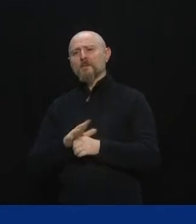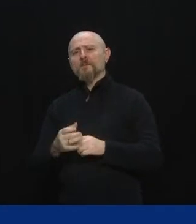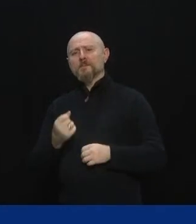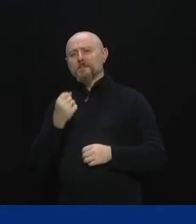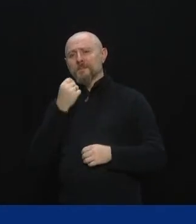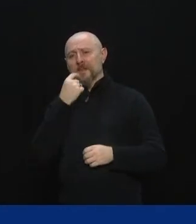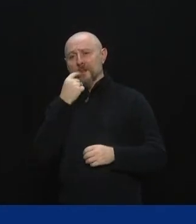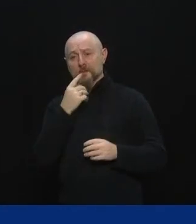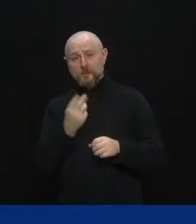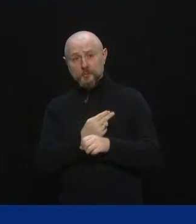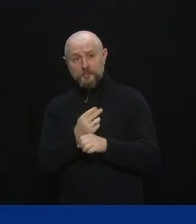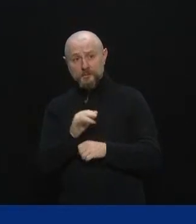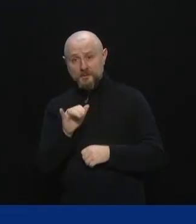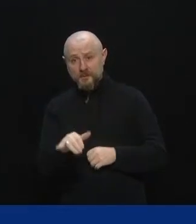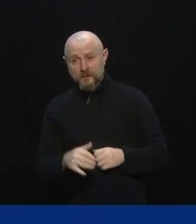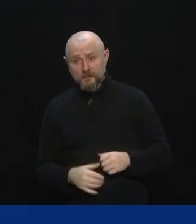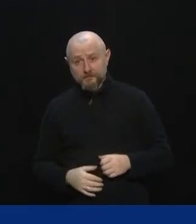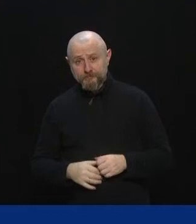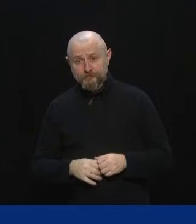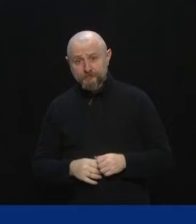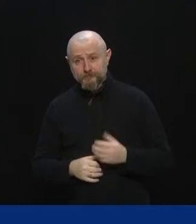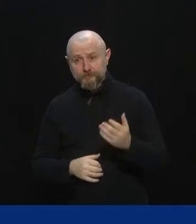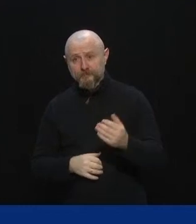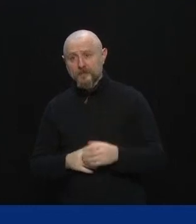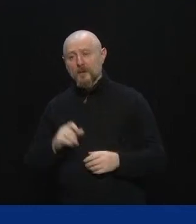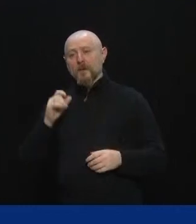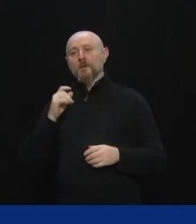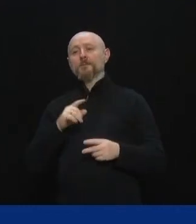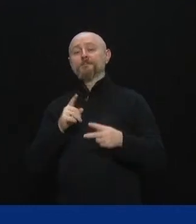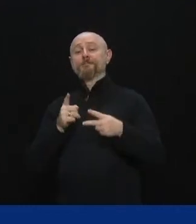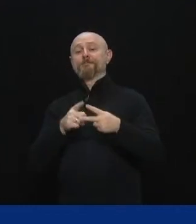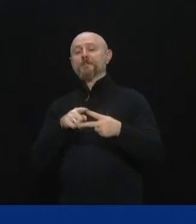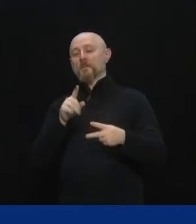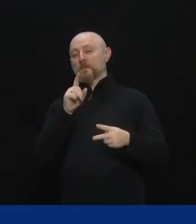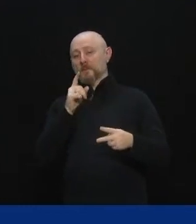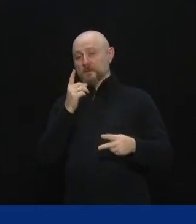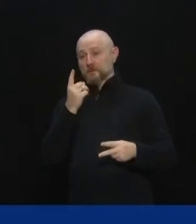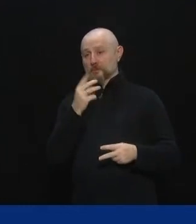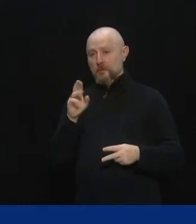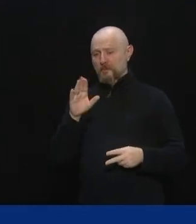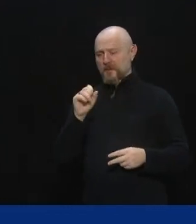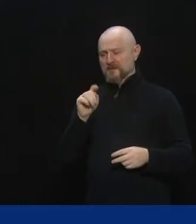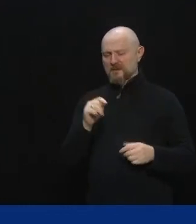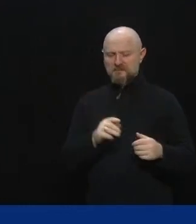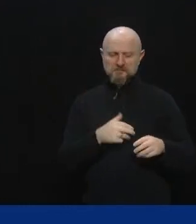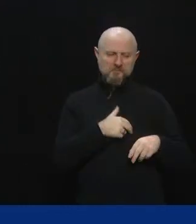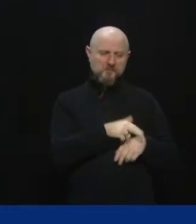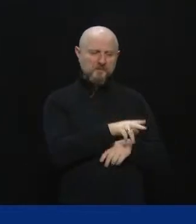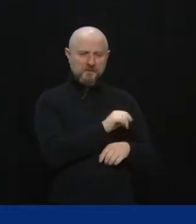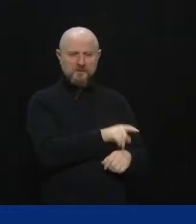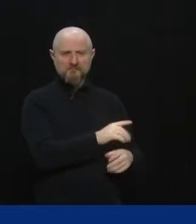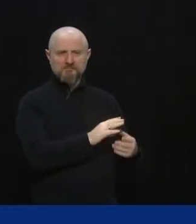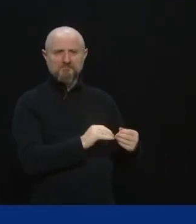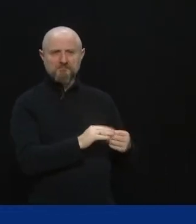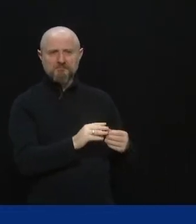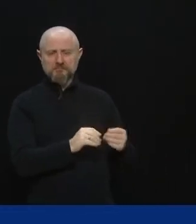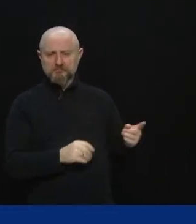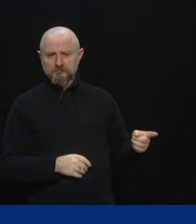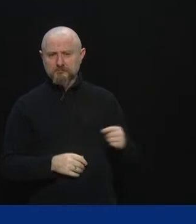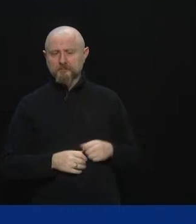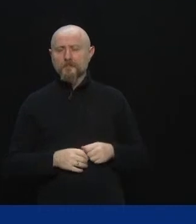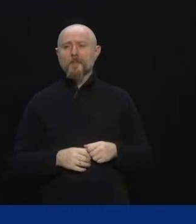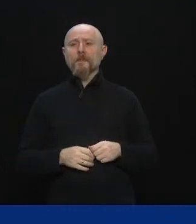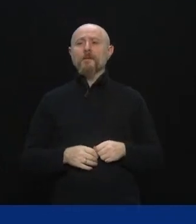Oh, absolutely. Yes. Number one, that is, and Dr. Bassett can address that, and Jackie, about our supplies. This is where we have been